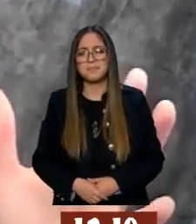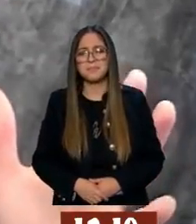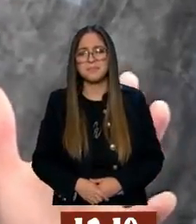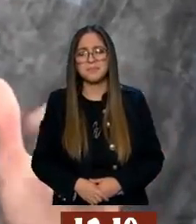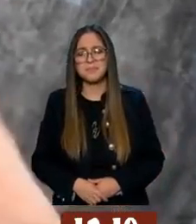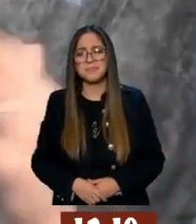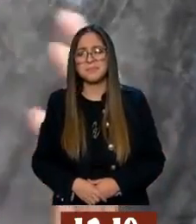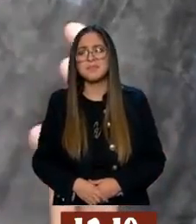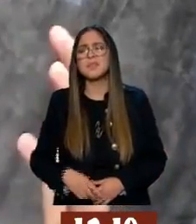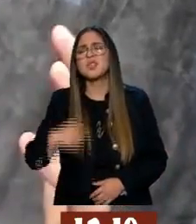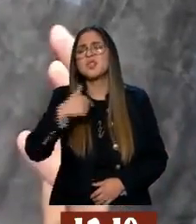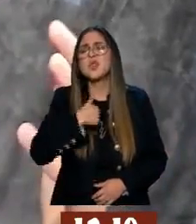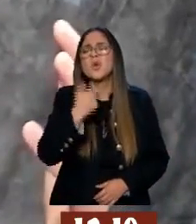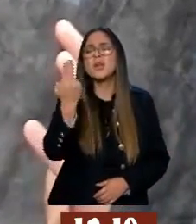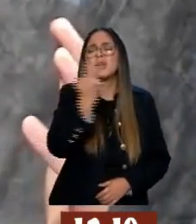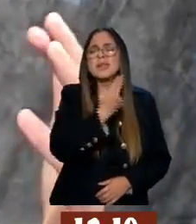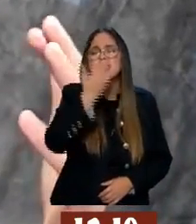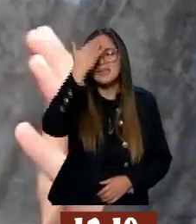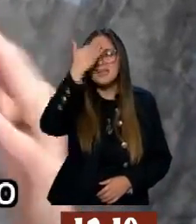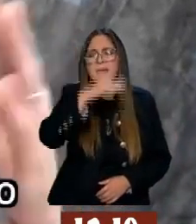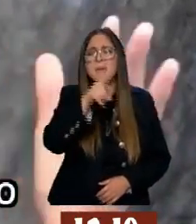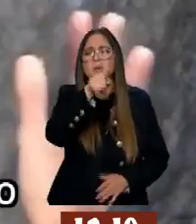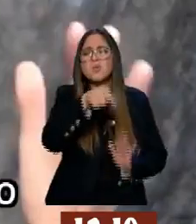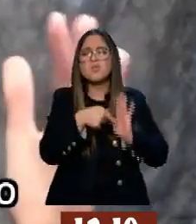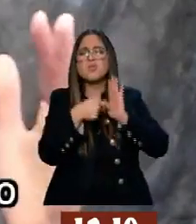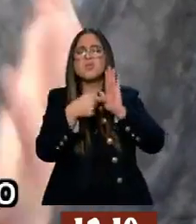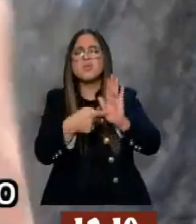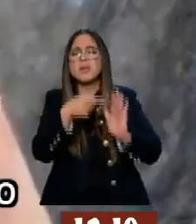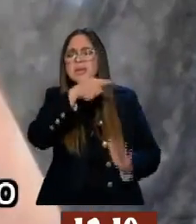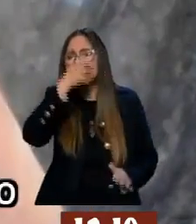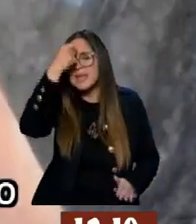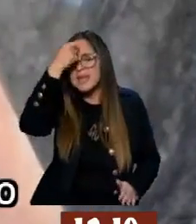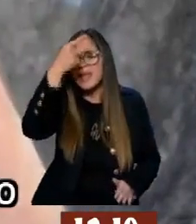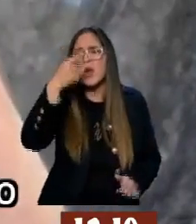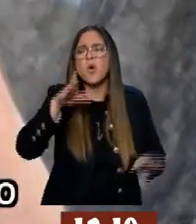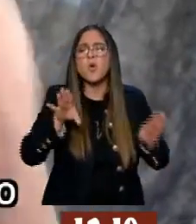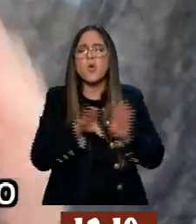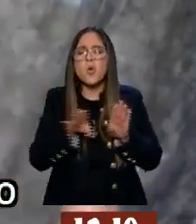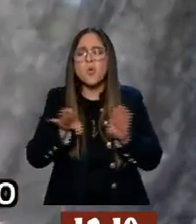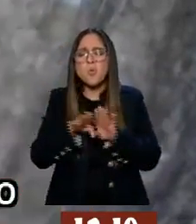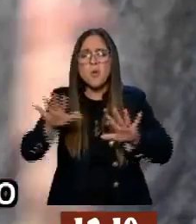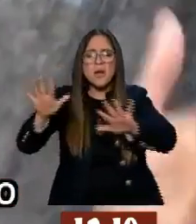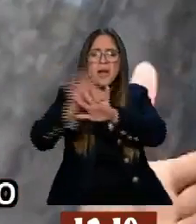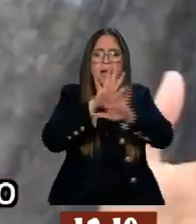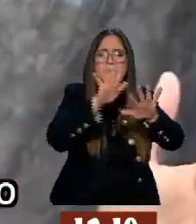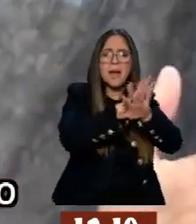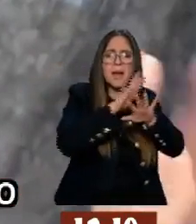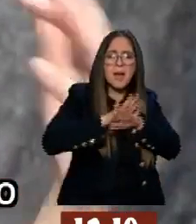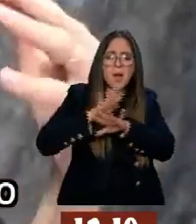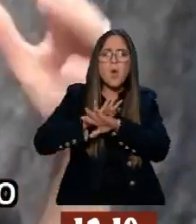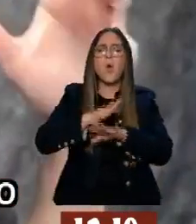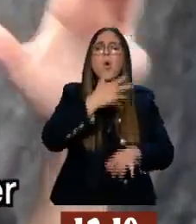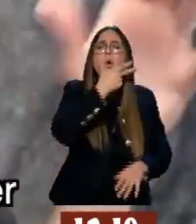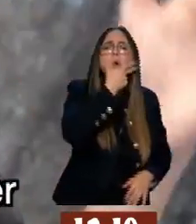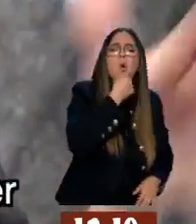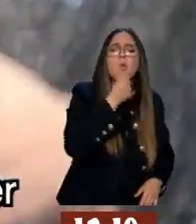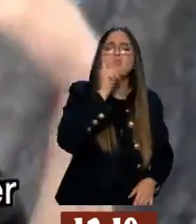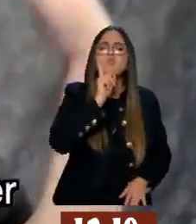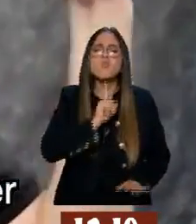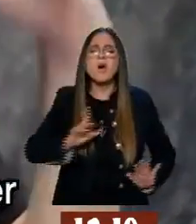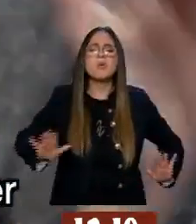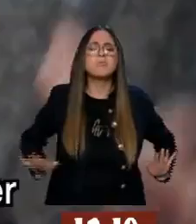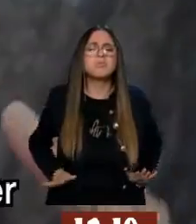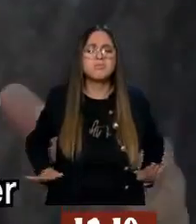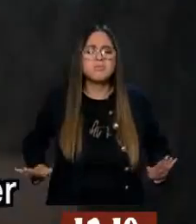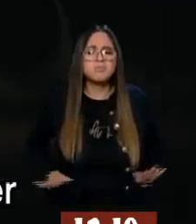would illustrate the differences that scenarios have for men and women. You know, like a man and a woman in